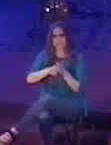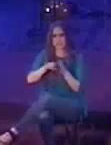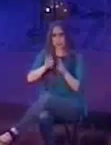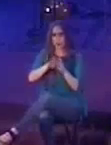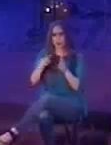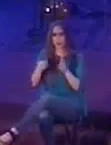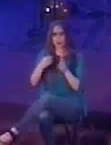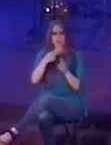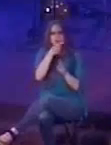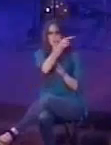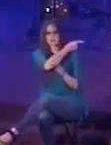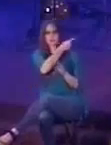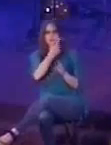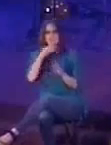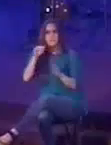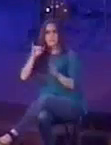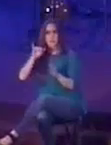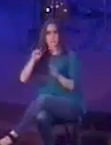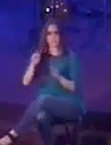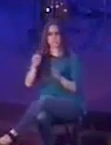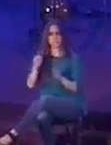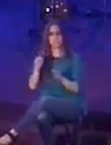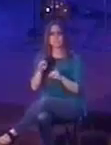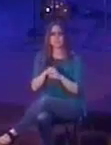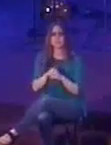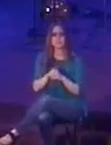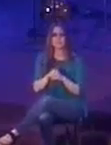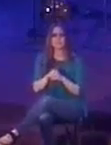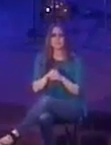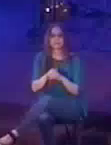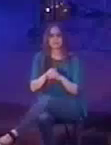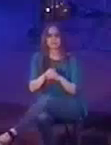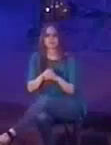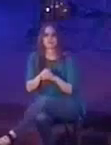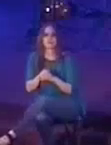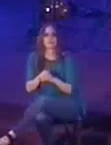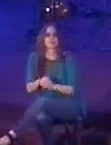and clasp it, and it keeps the door open or it closes it.